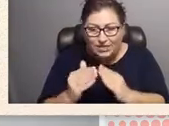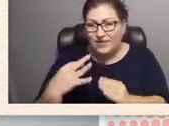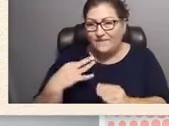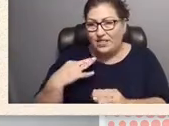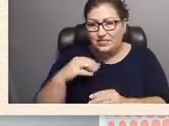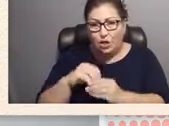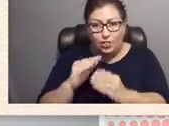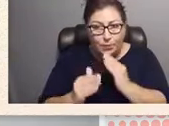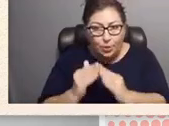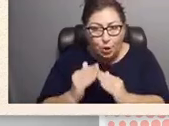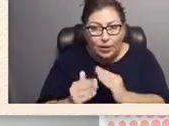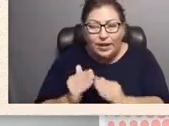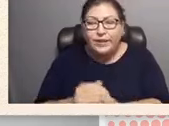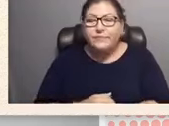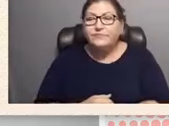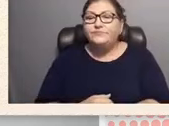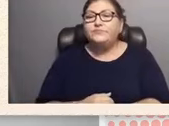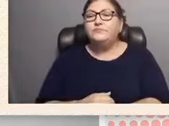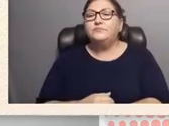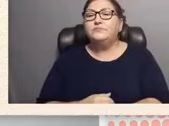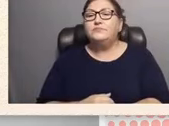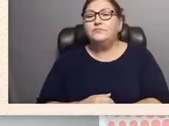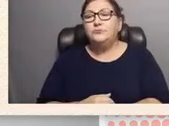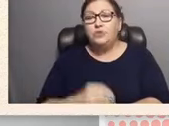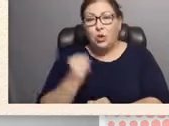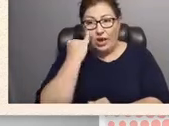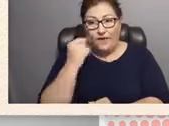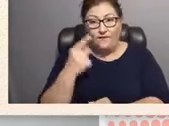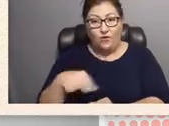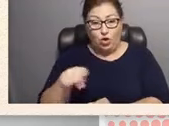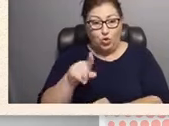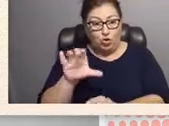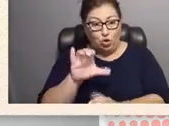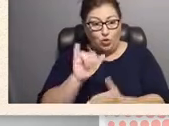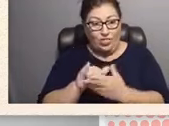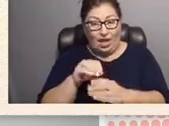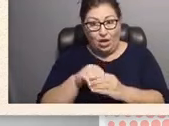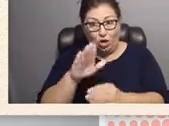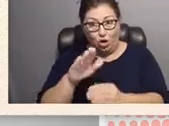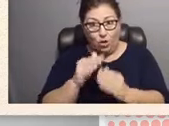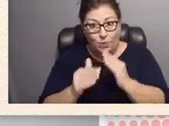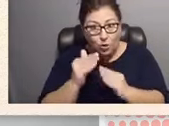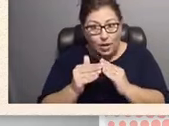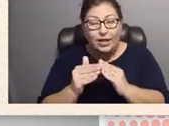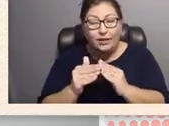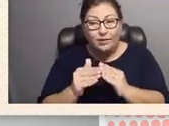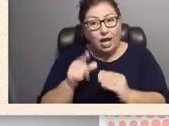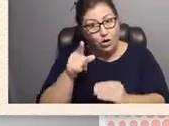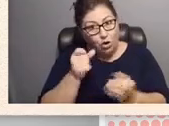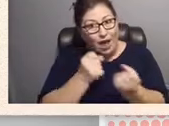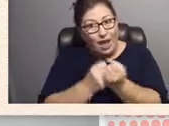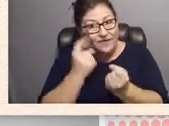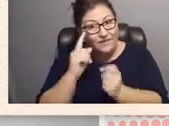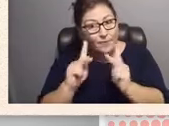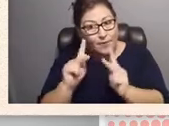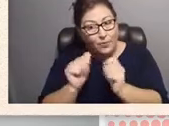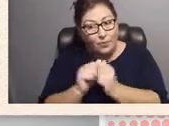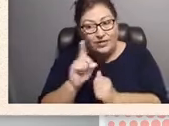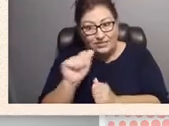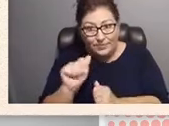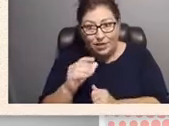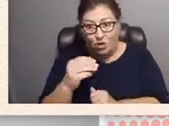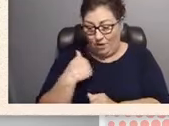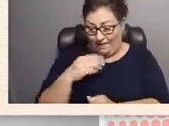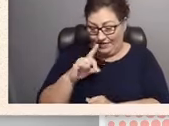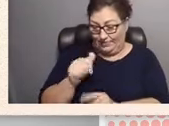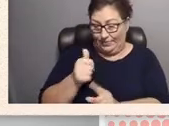So if you do that in your community and you're an all around advocate for people with disabilities and you have a disability yourself and